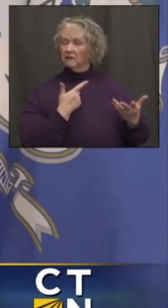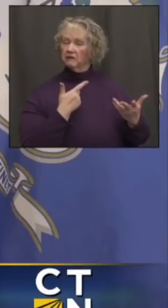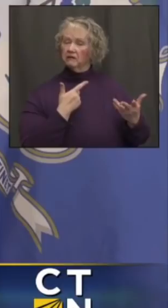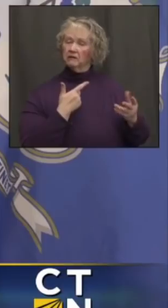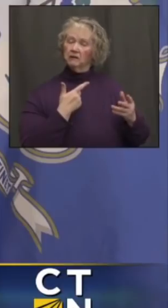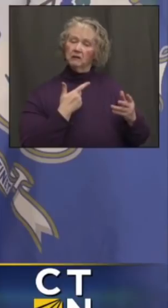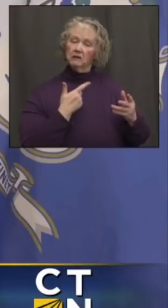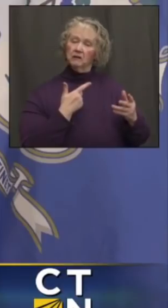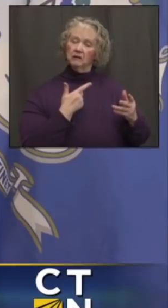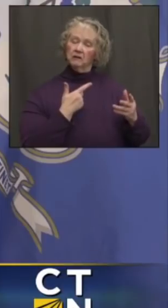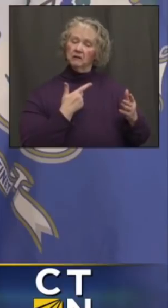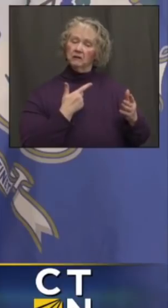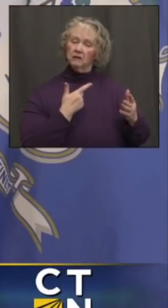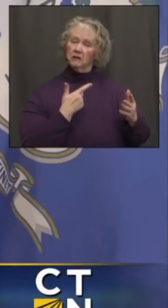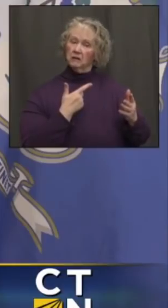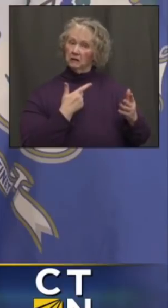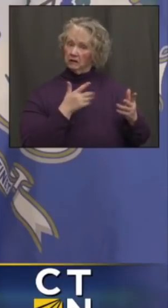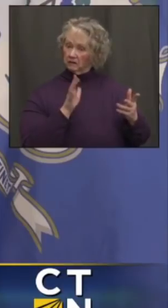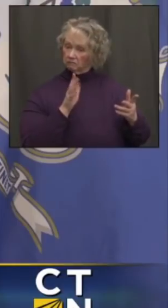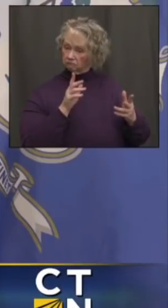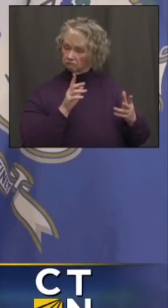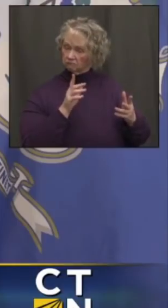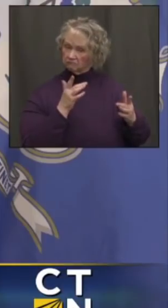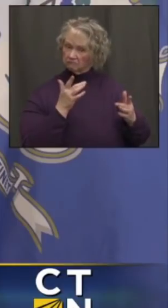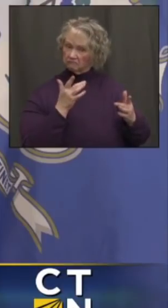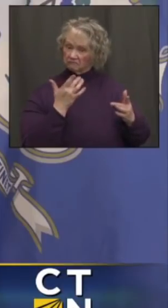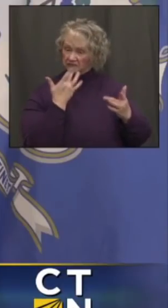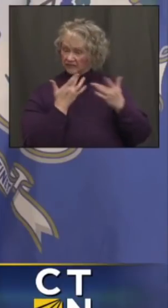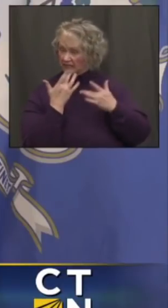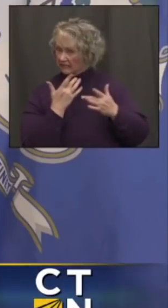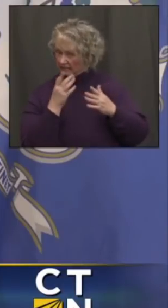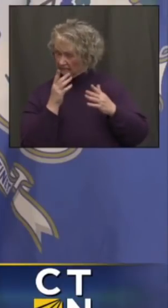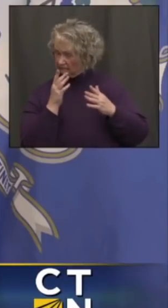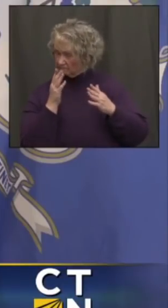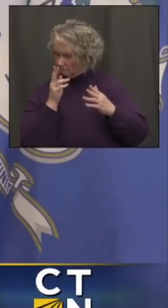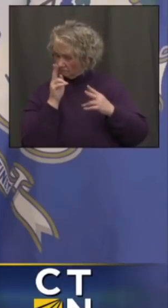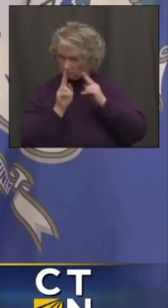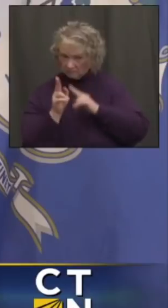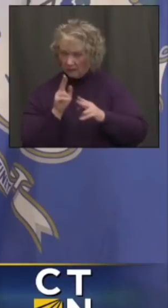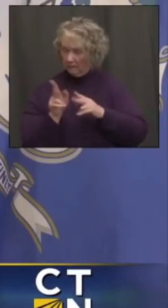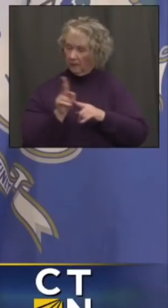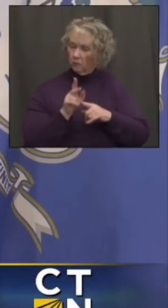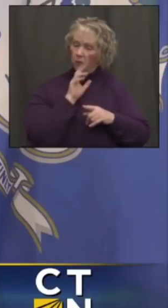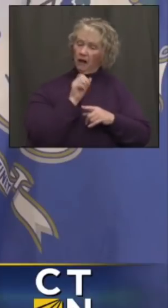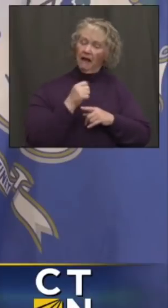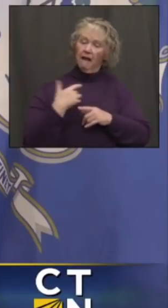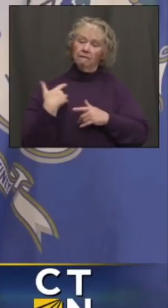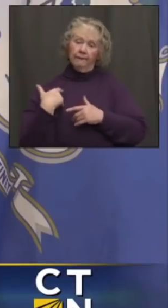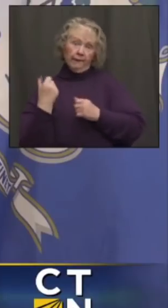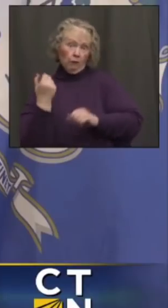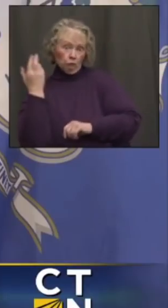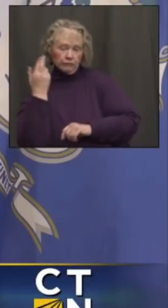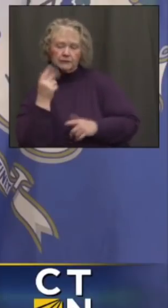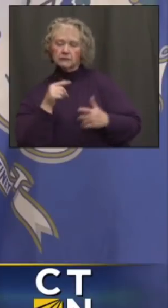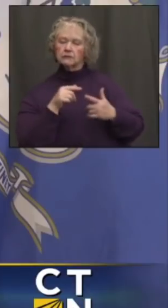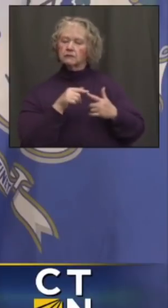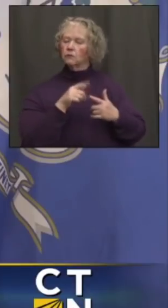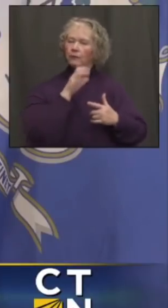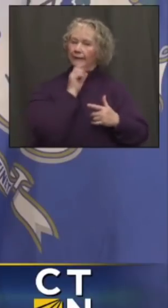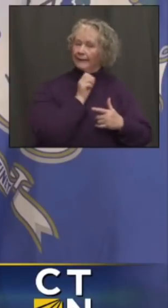And then on that announcement coming in 10 days, do you expect that there will be tiering